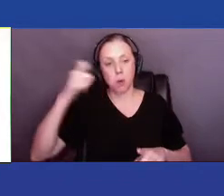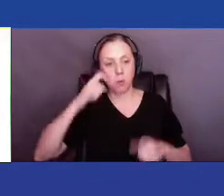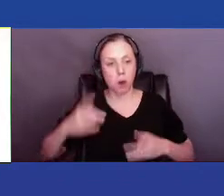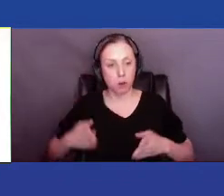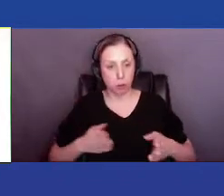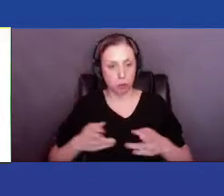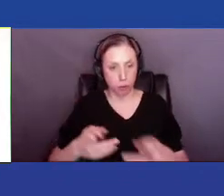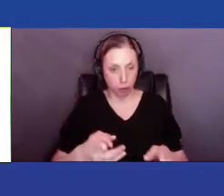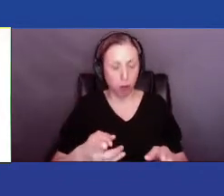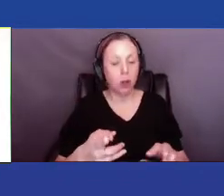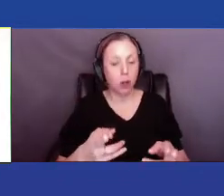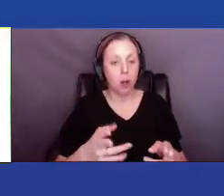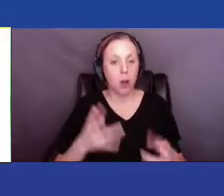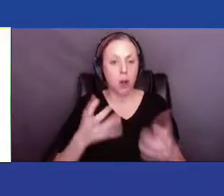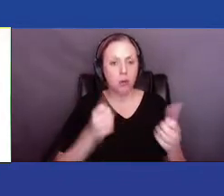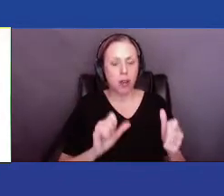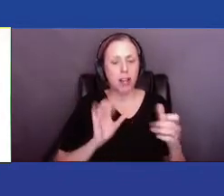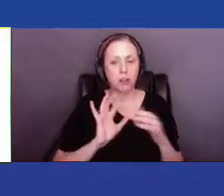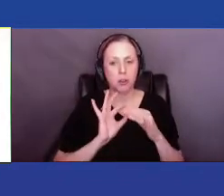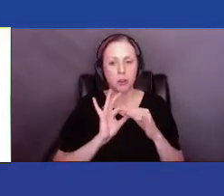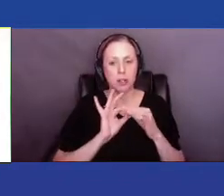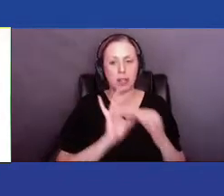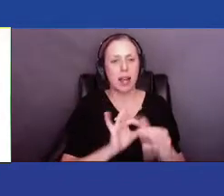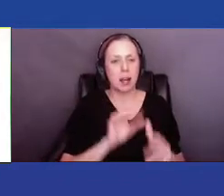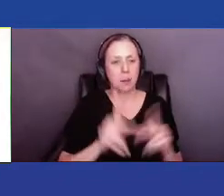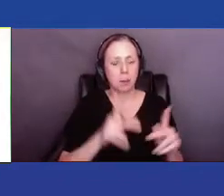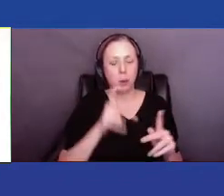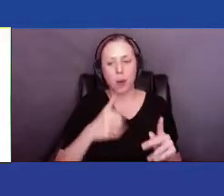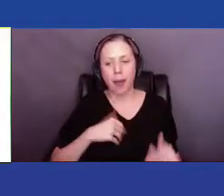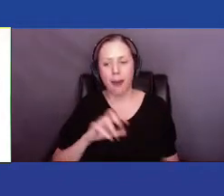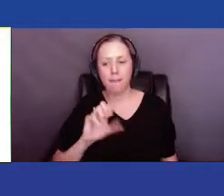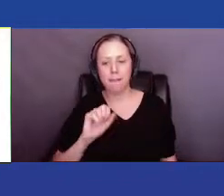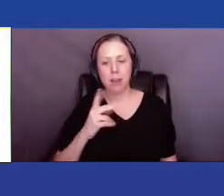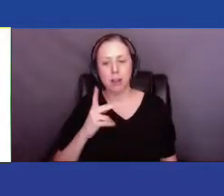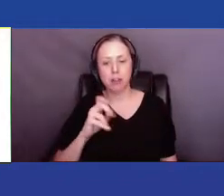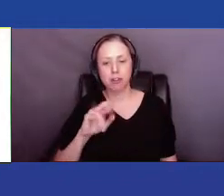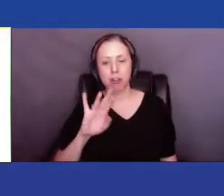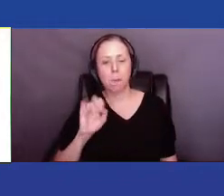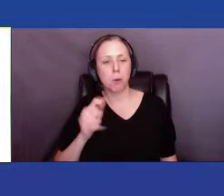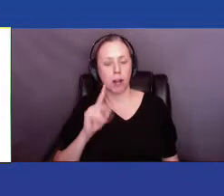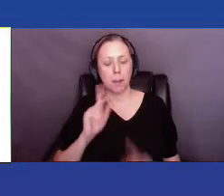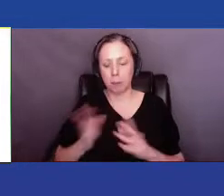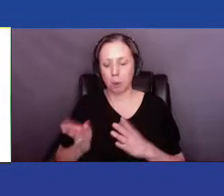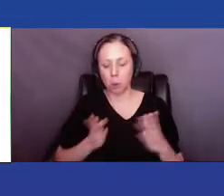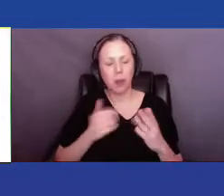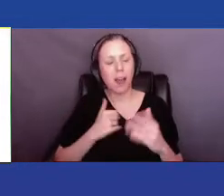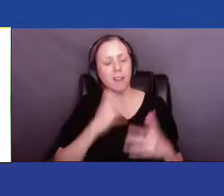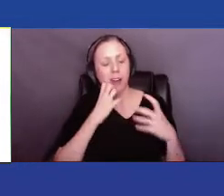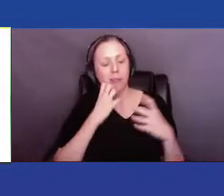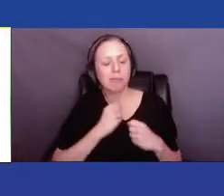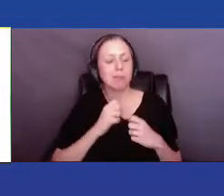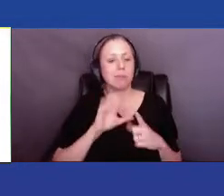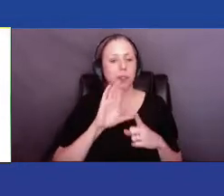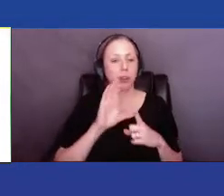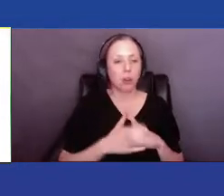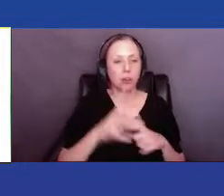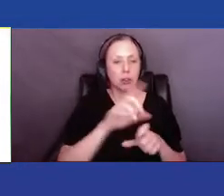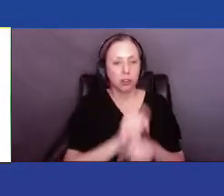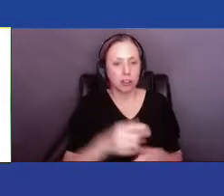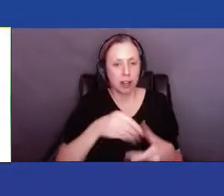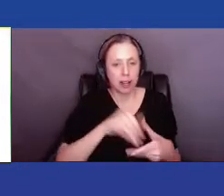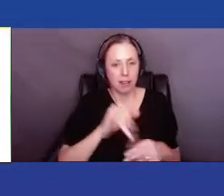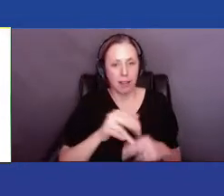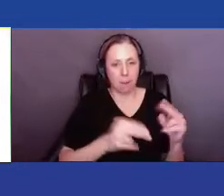have shepherding of natural spaces and cultural tradition, even in this built